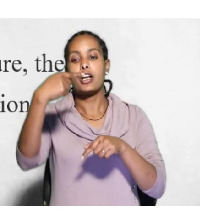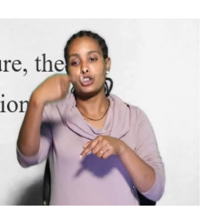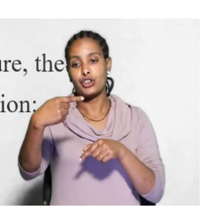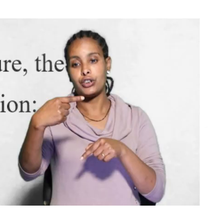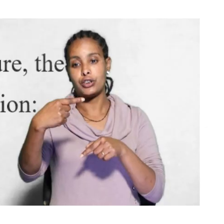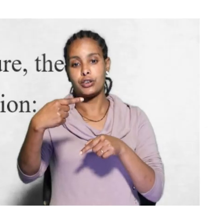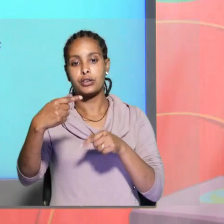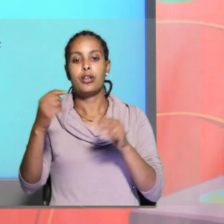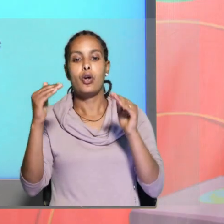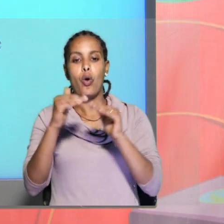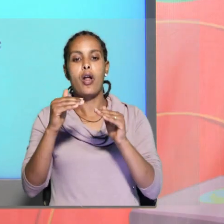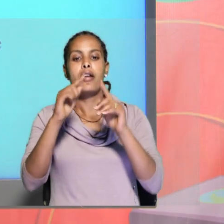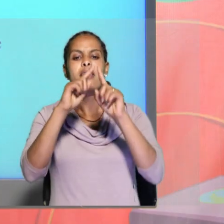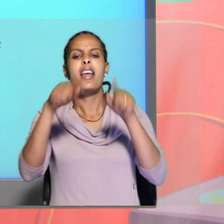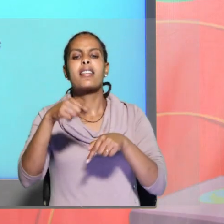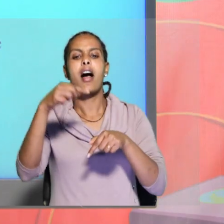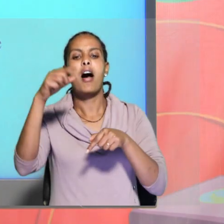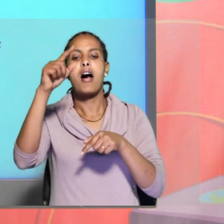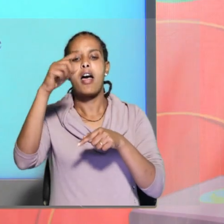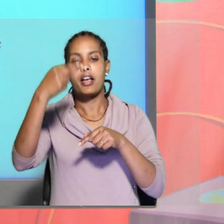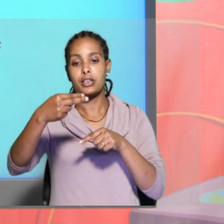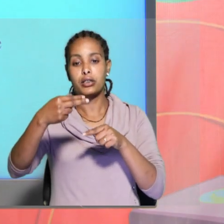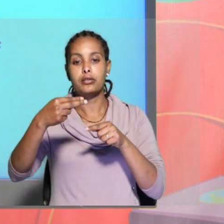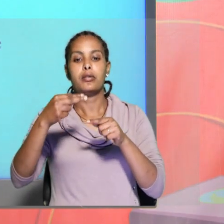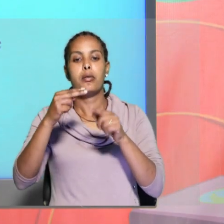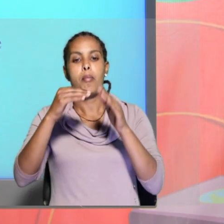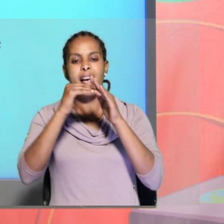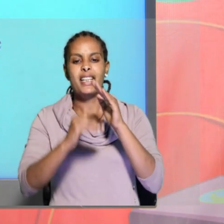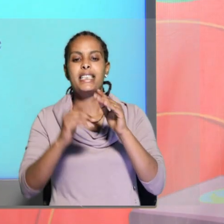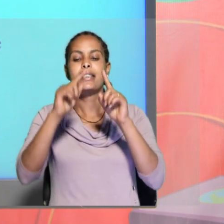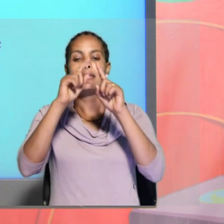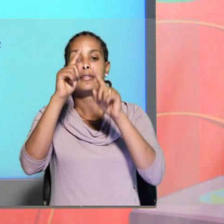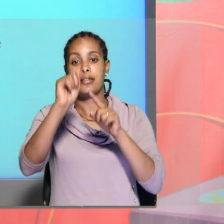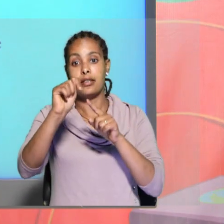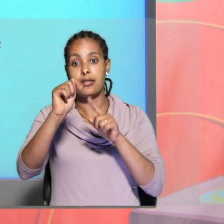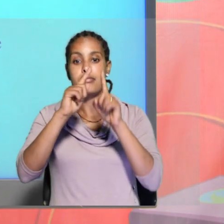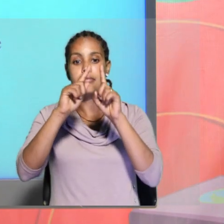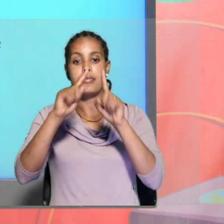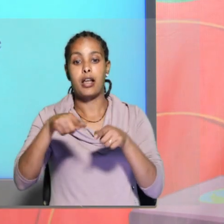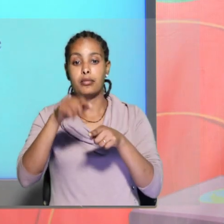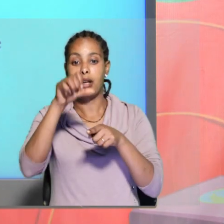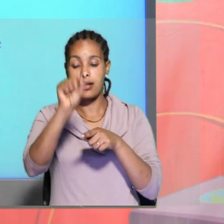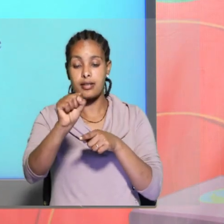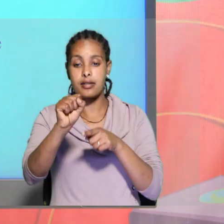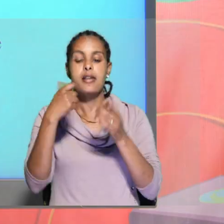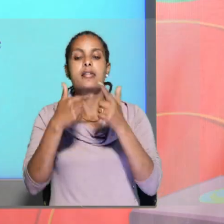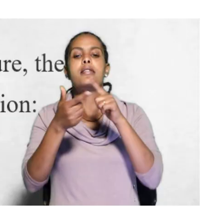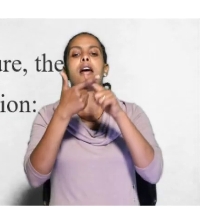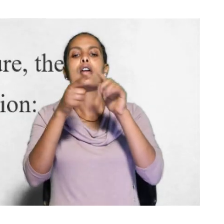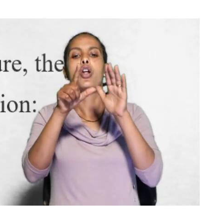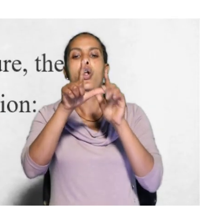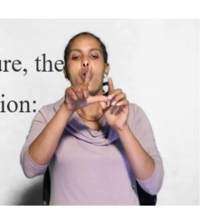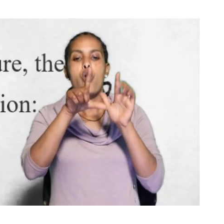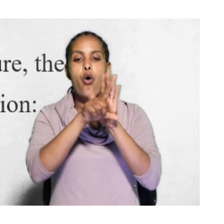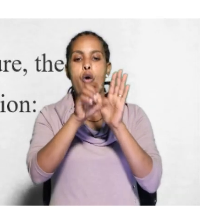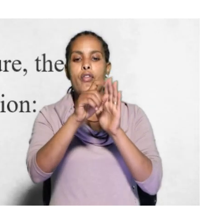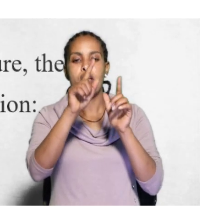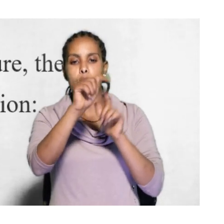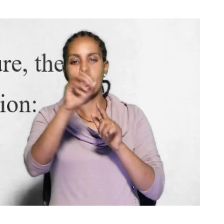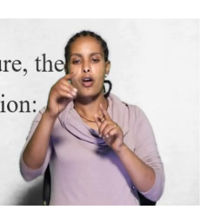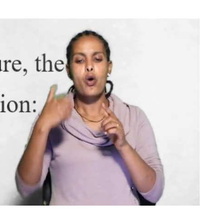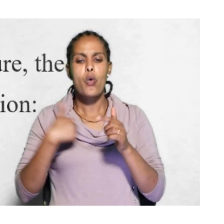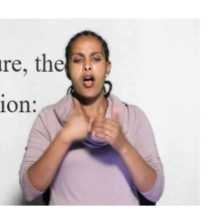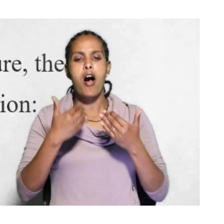equal delta H minus T times delta S. Note that from the second law of thermodynamics, we